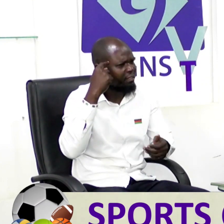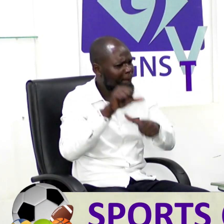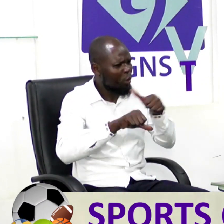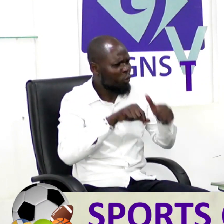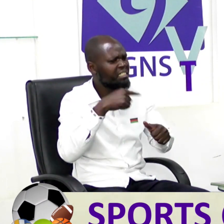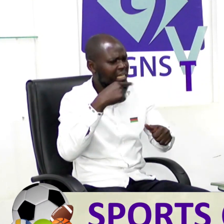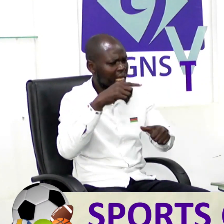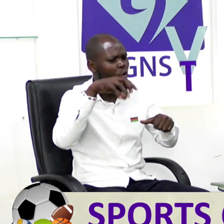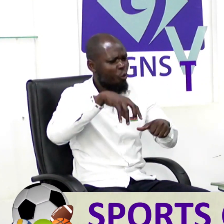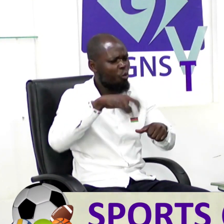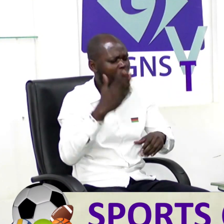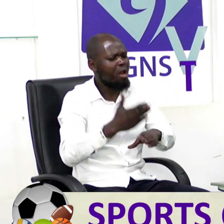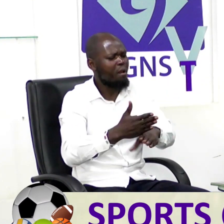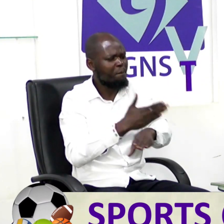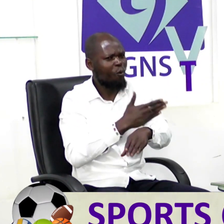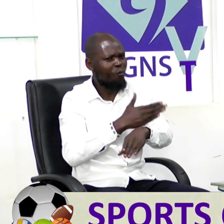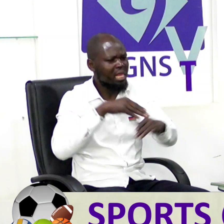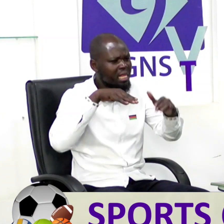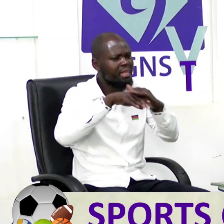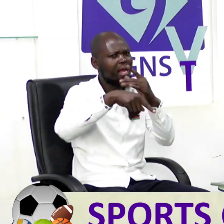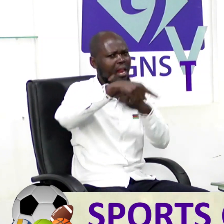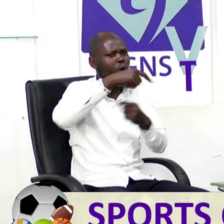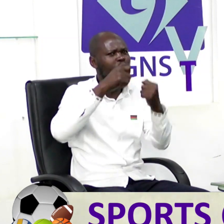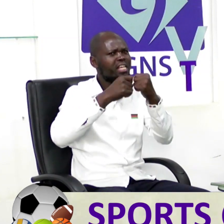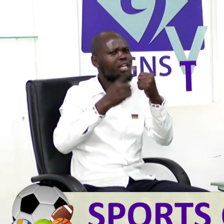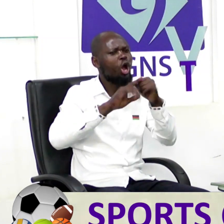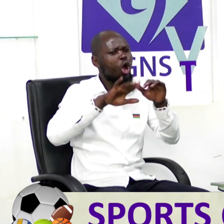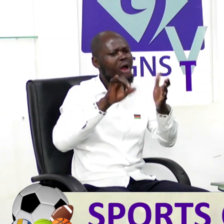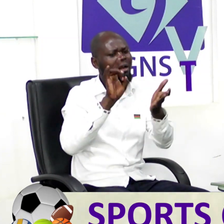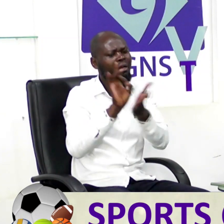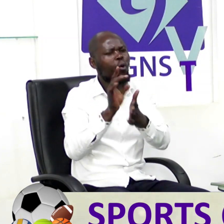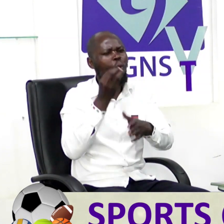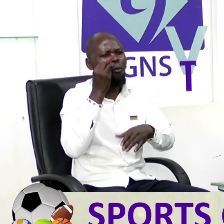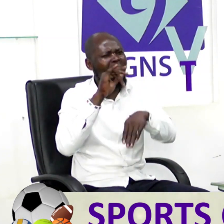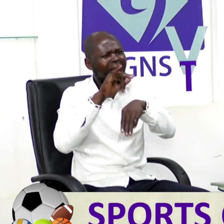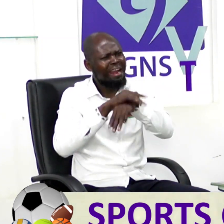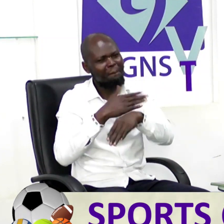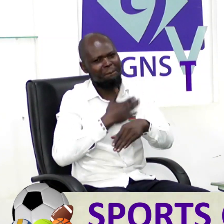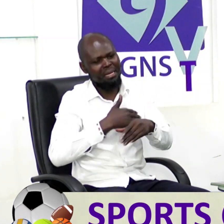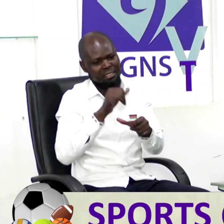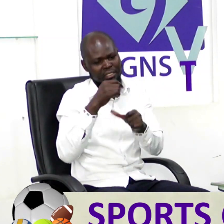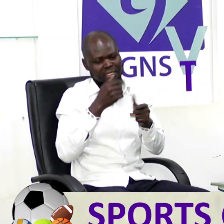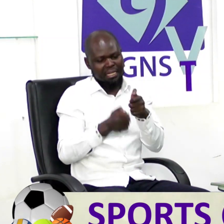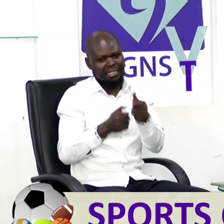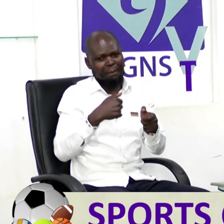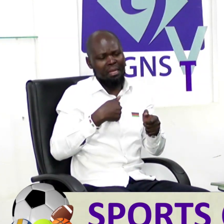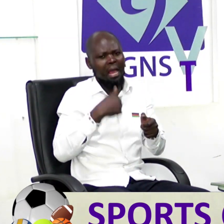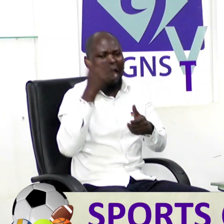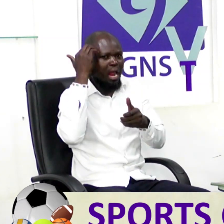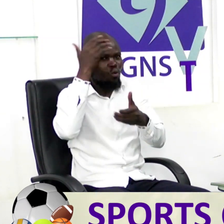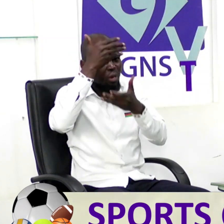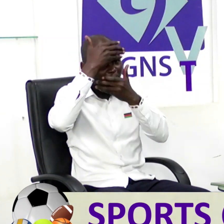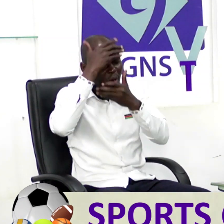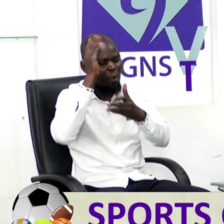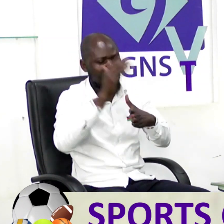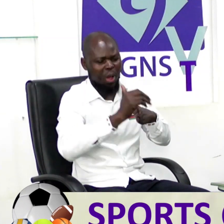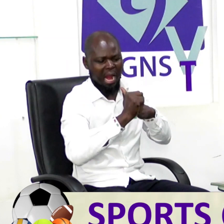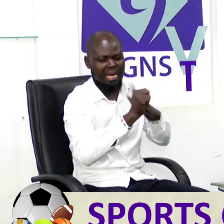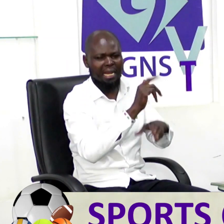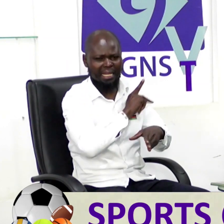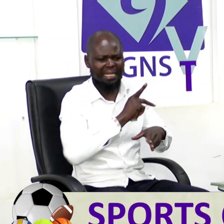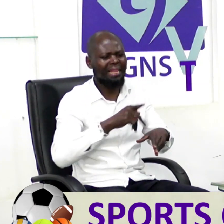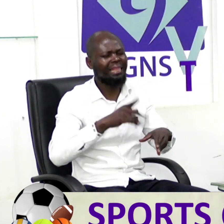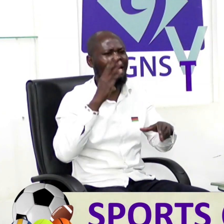see if Congo will really improve at round of 16, or Congo will be sent home